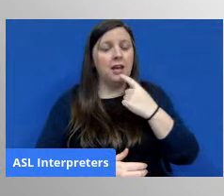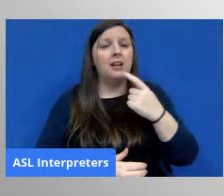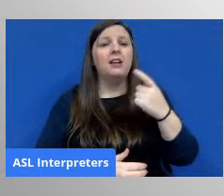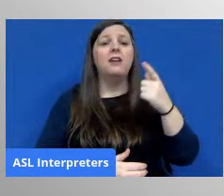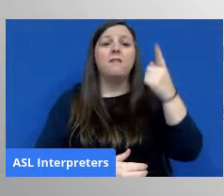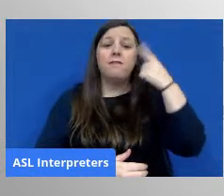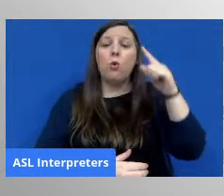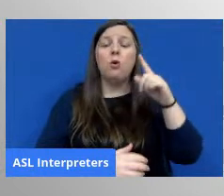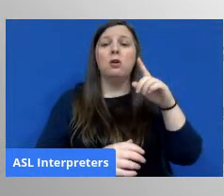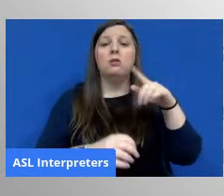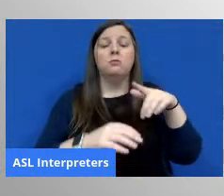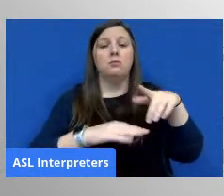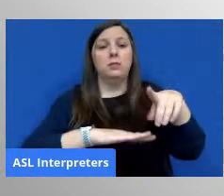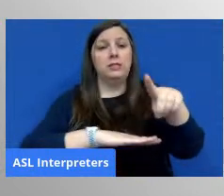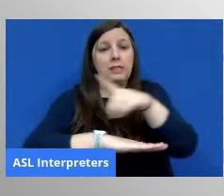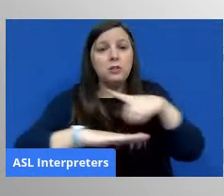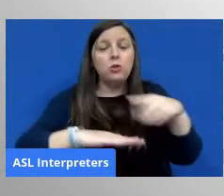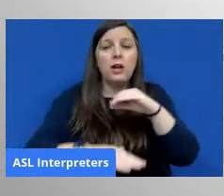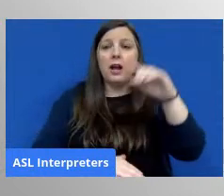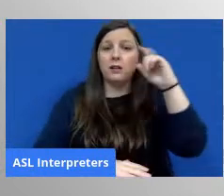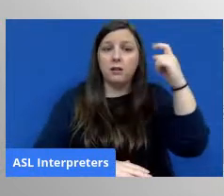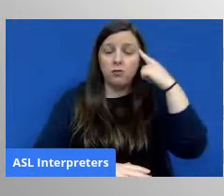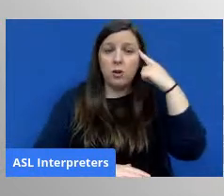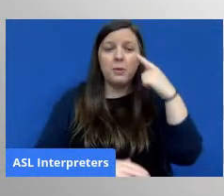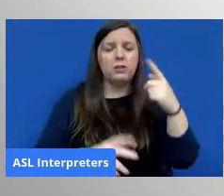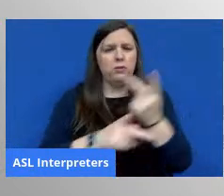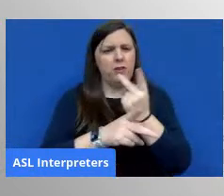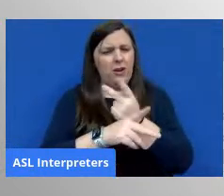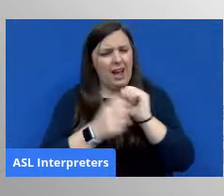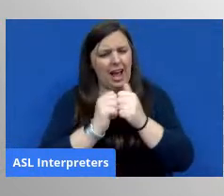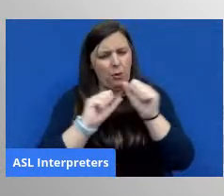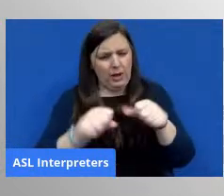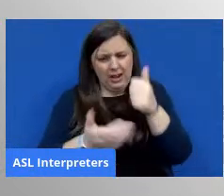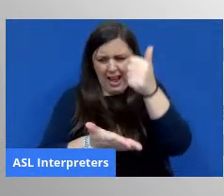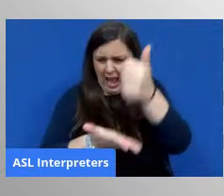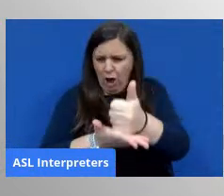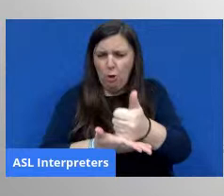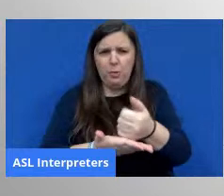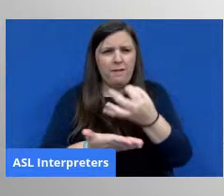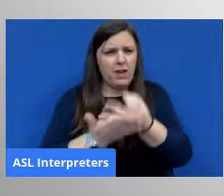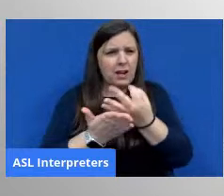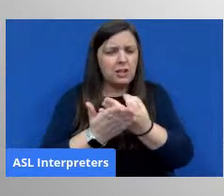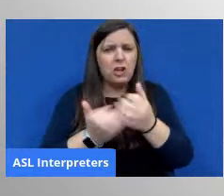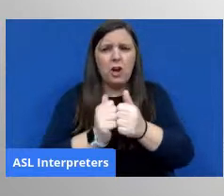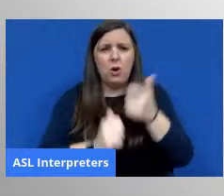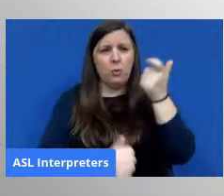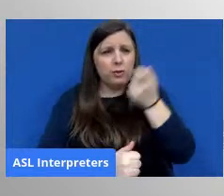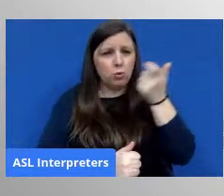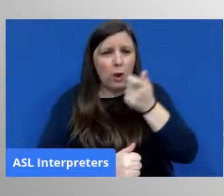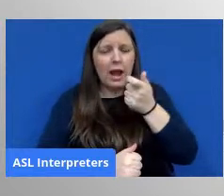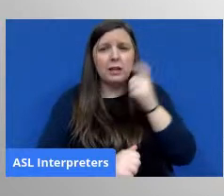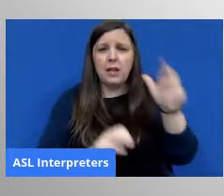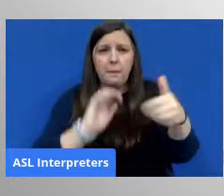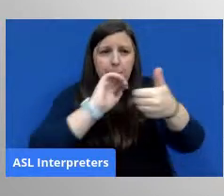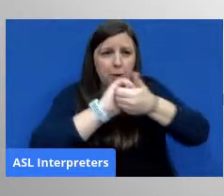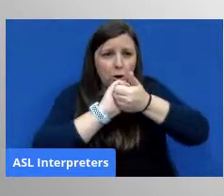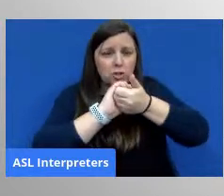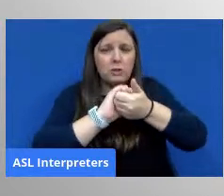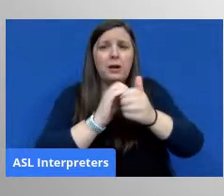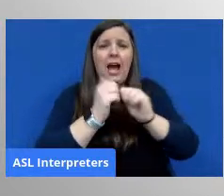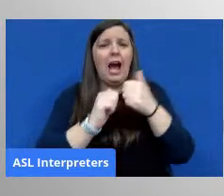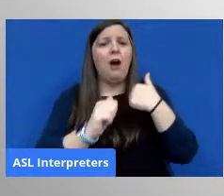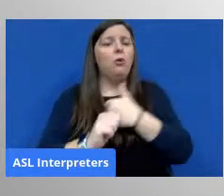help financially when grants and things like that and what partnerships come through. We're really talking about how do we